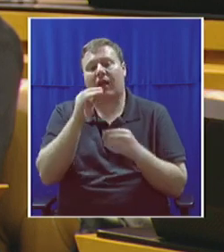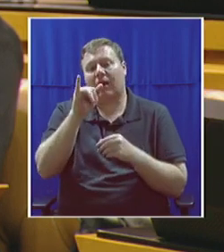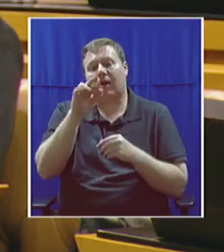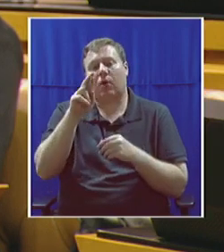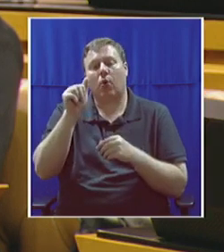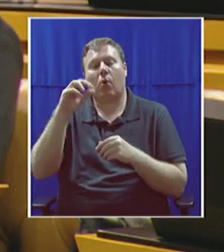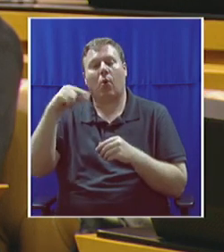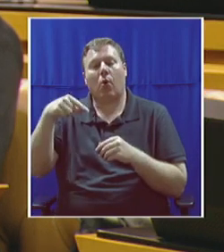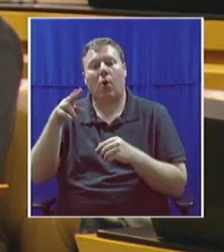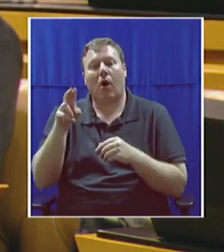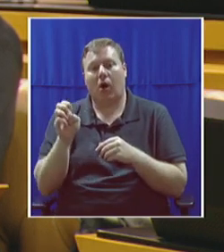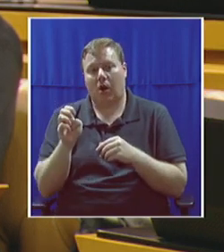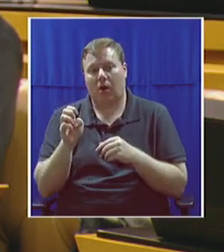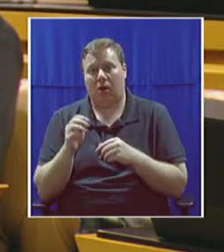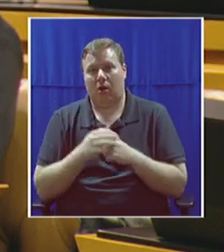sector